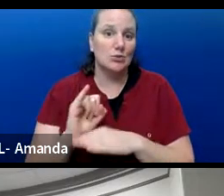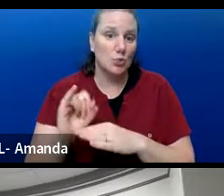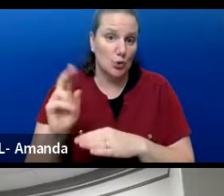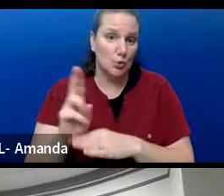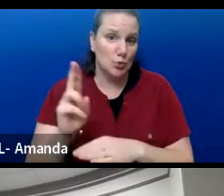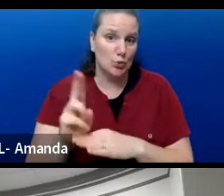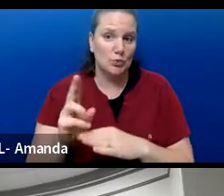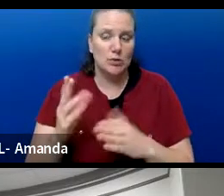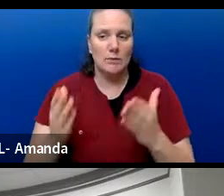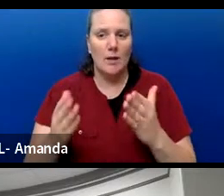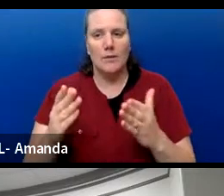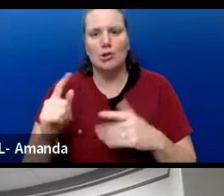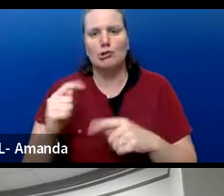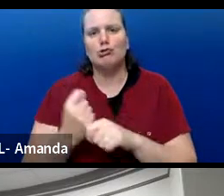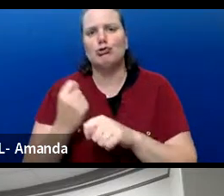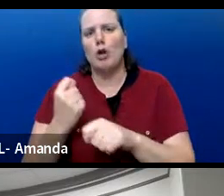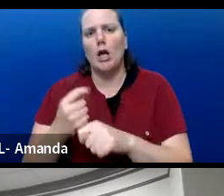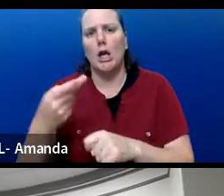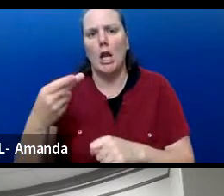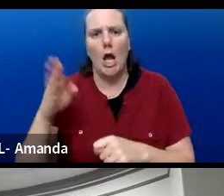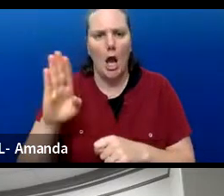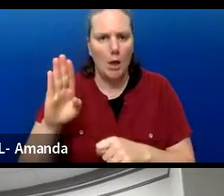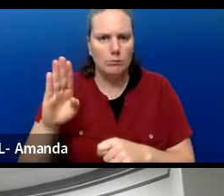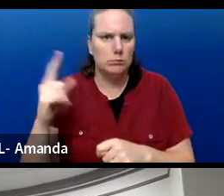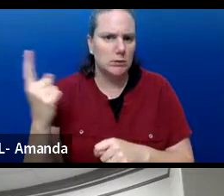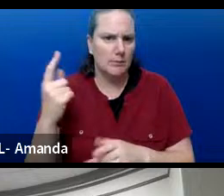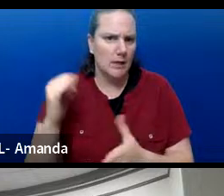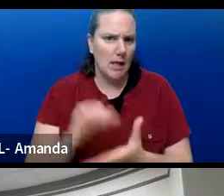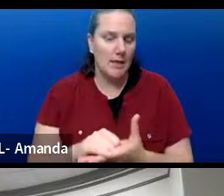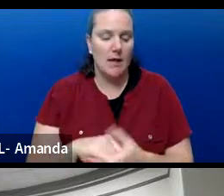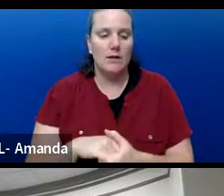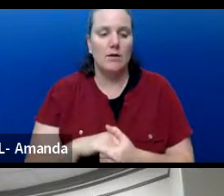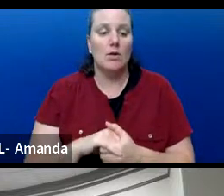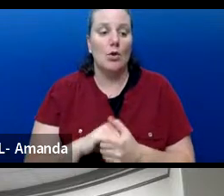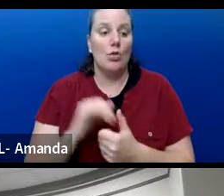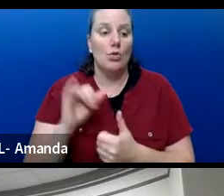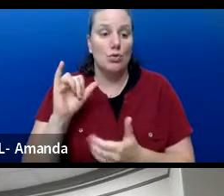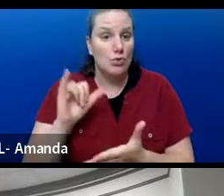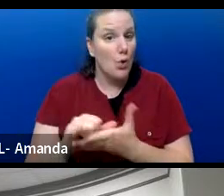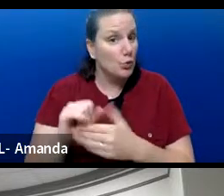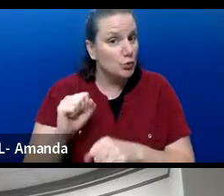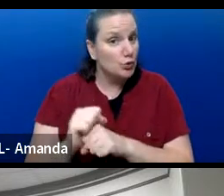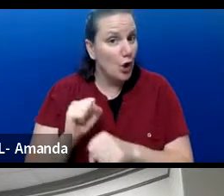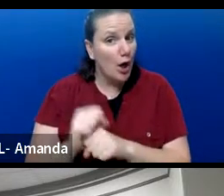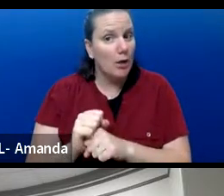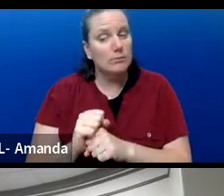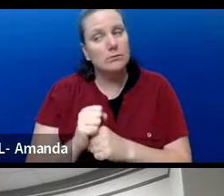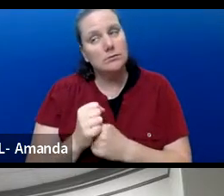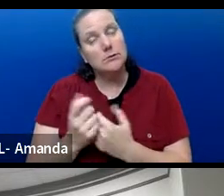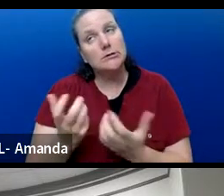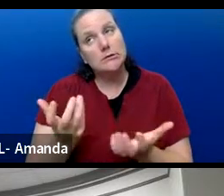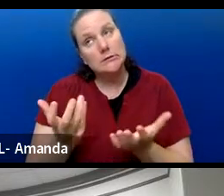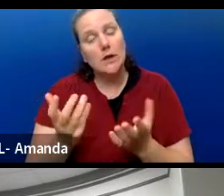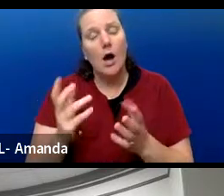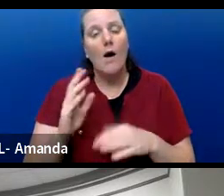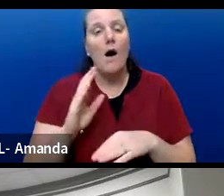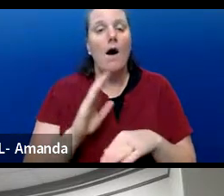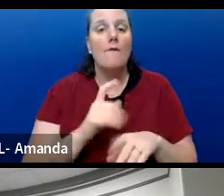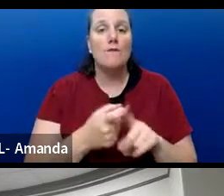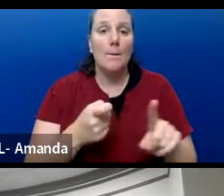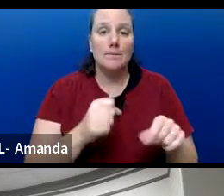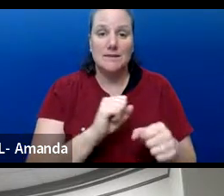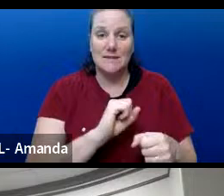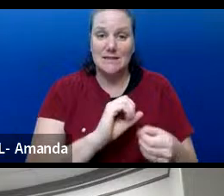be, a trucking hub or something like that. And those jobs, again, just statistically speaking, you're looking